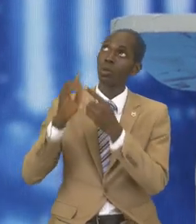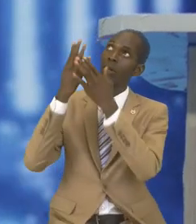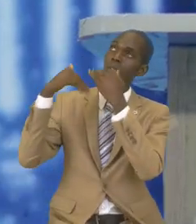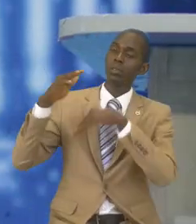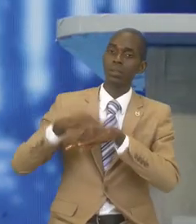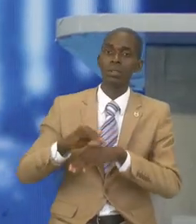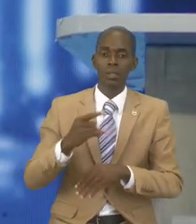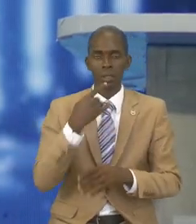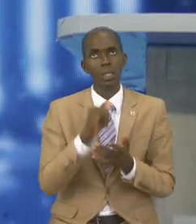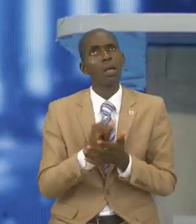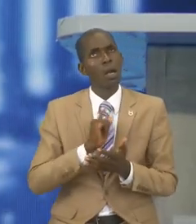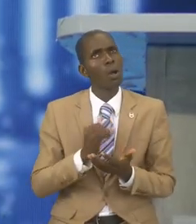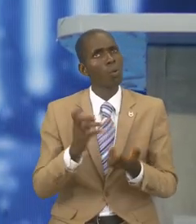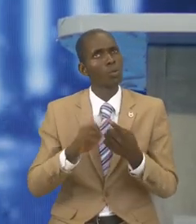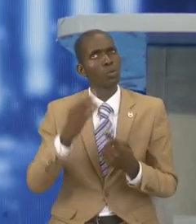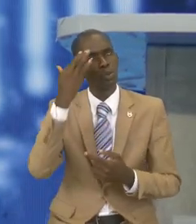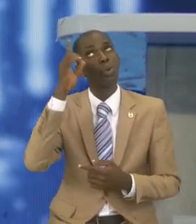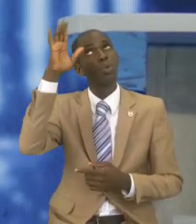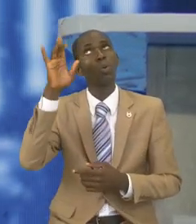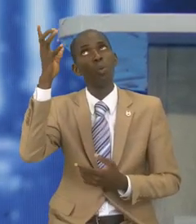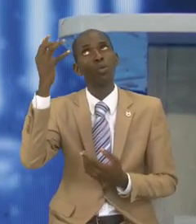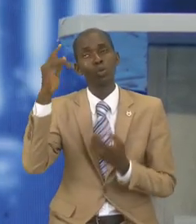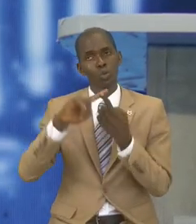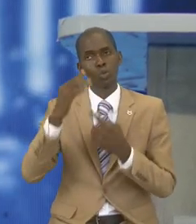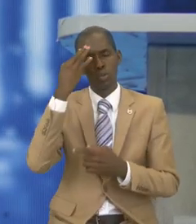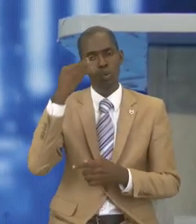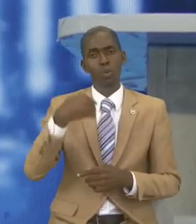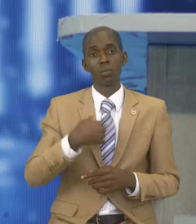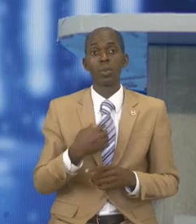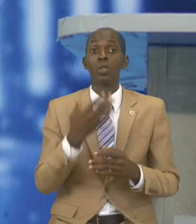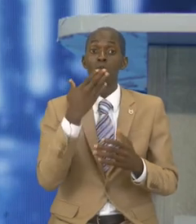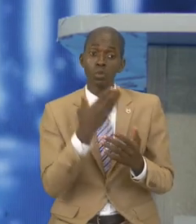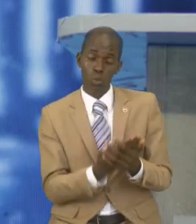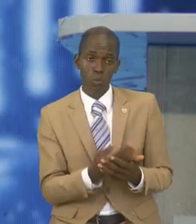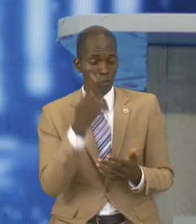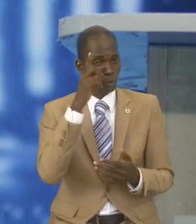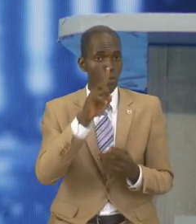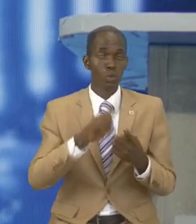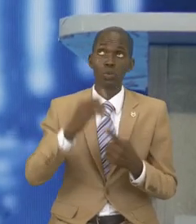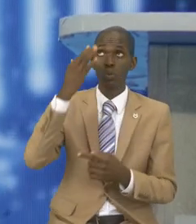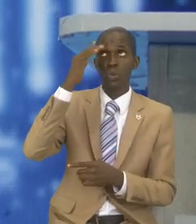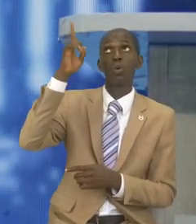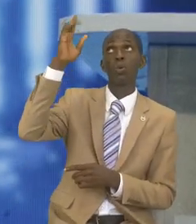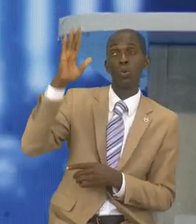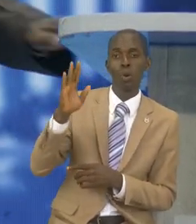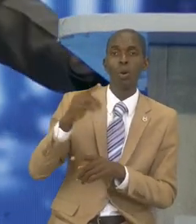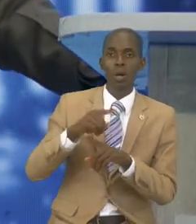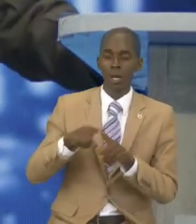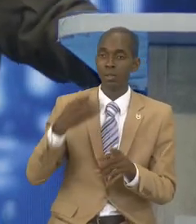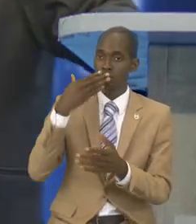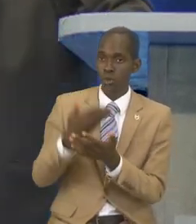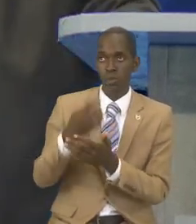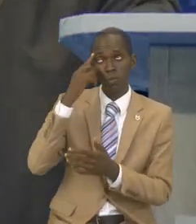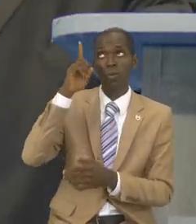know God and I want God to know me. It's one thing to know God, it's the other side for you, for God to know you and